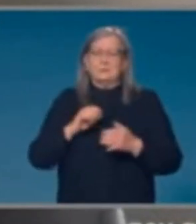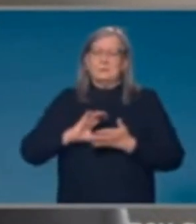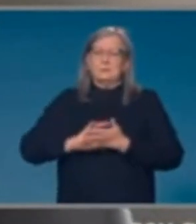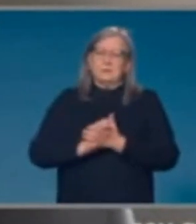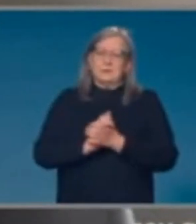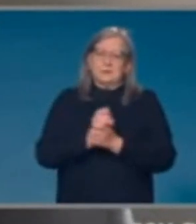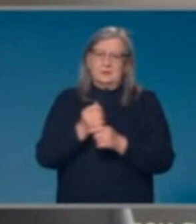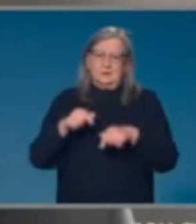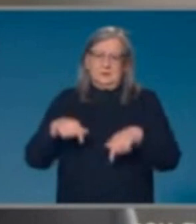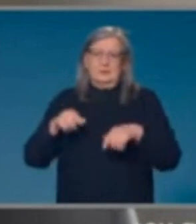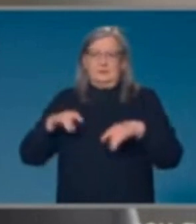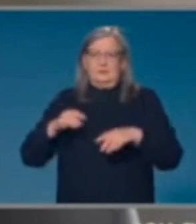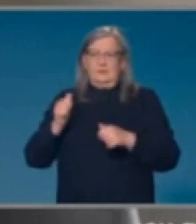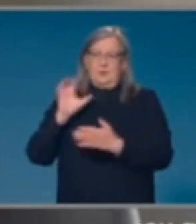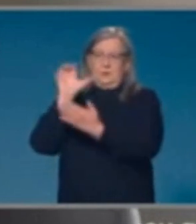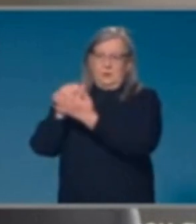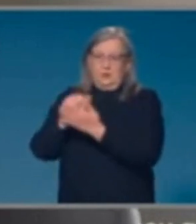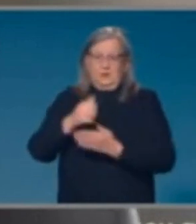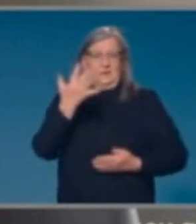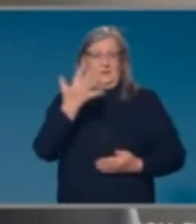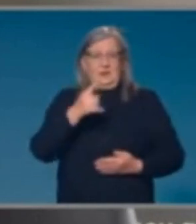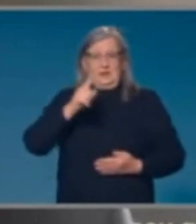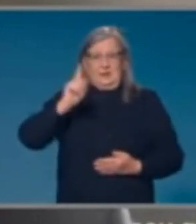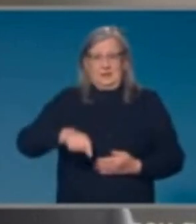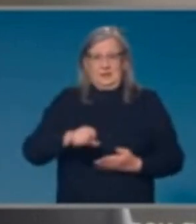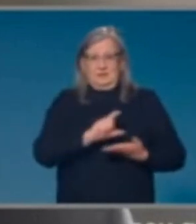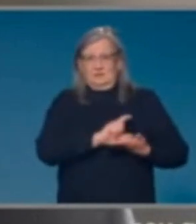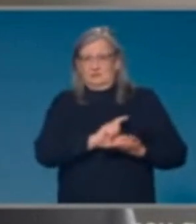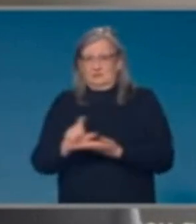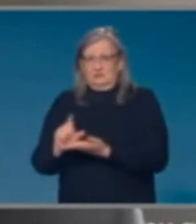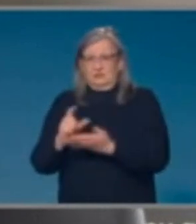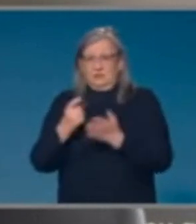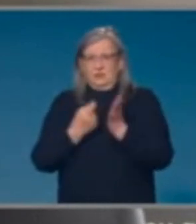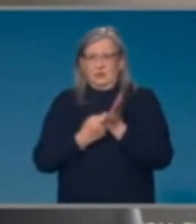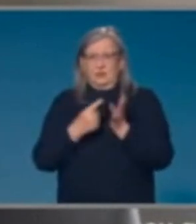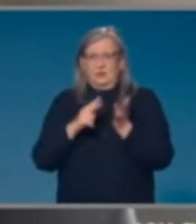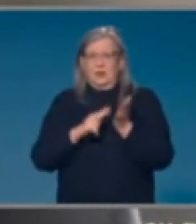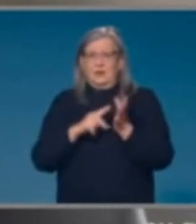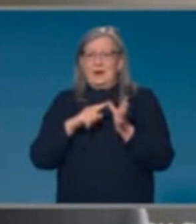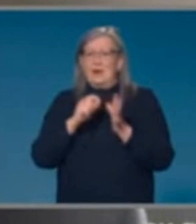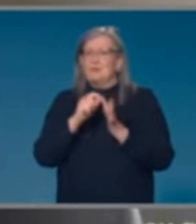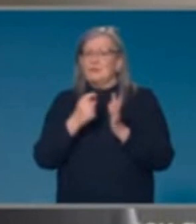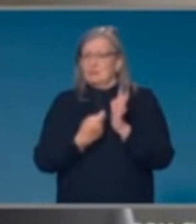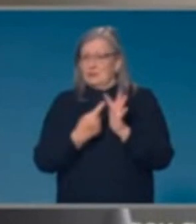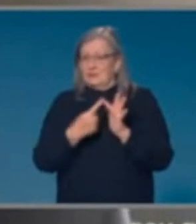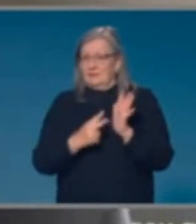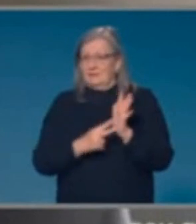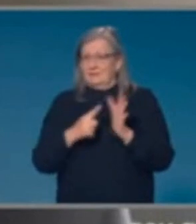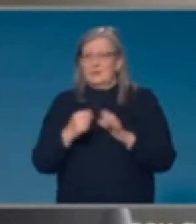15,000 units or doses of Ronapreve made by Roche,